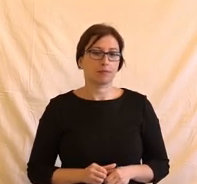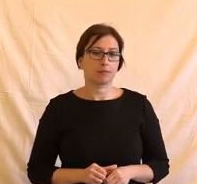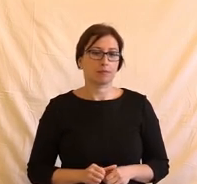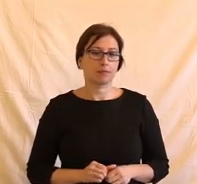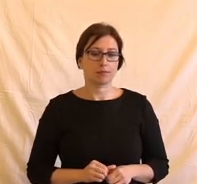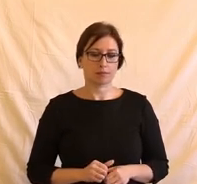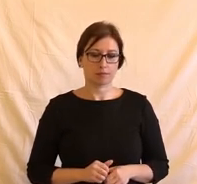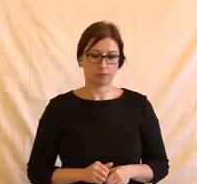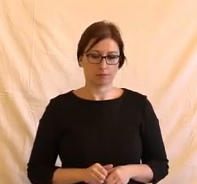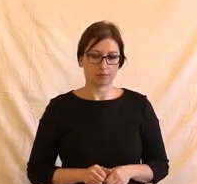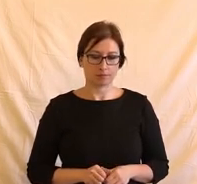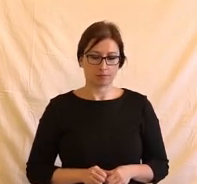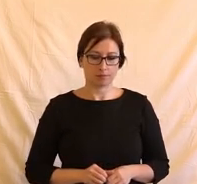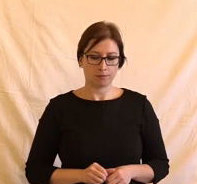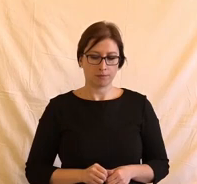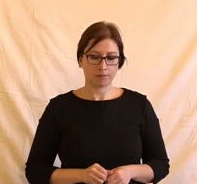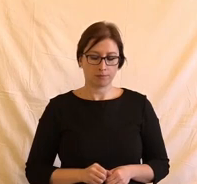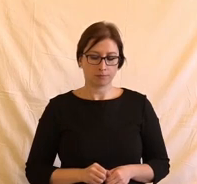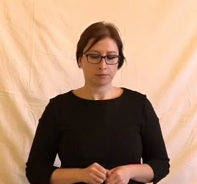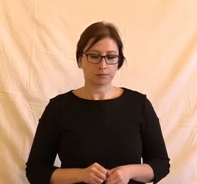note that was